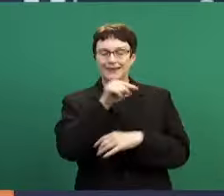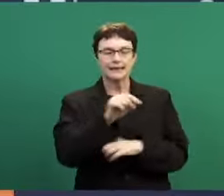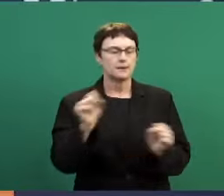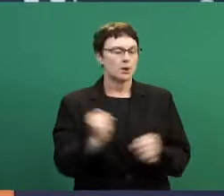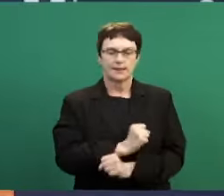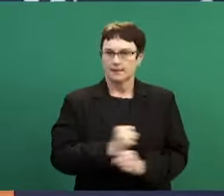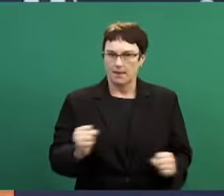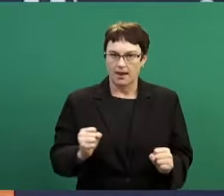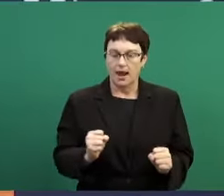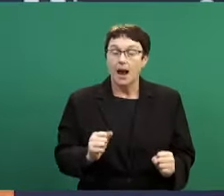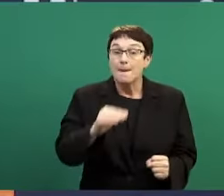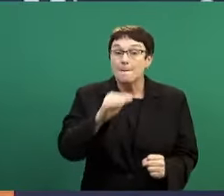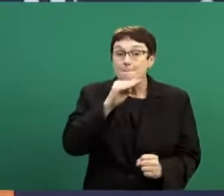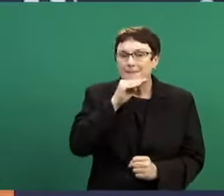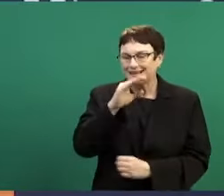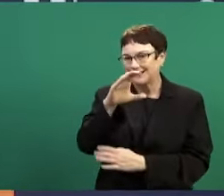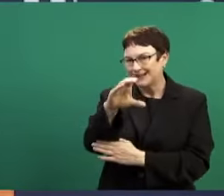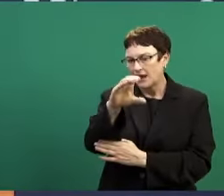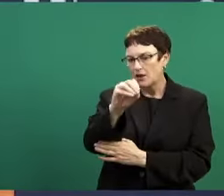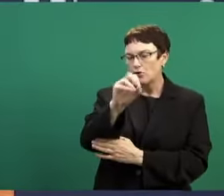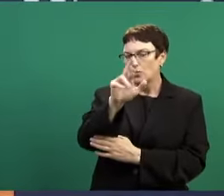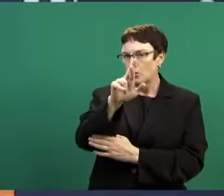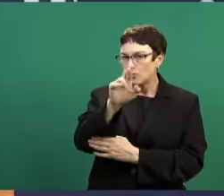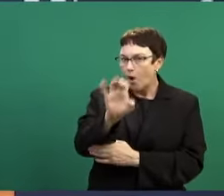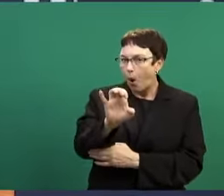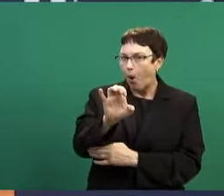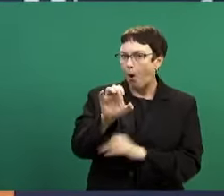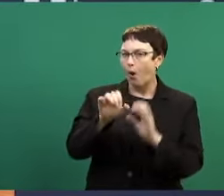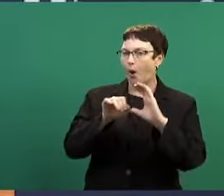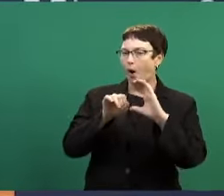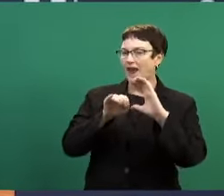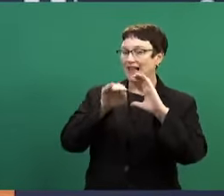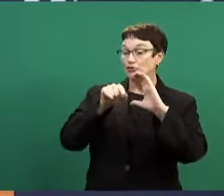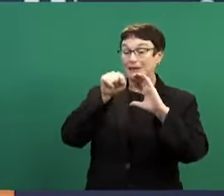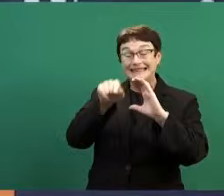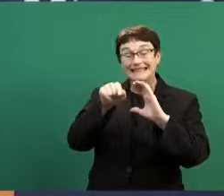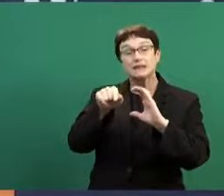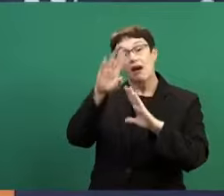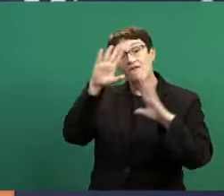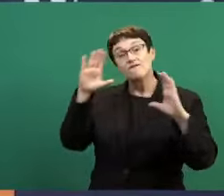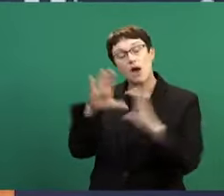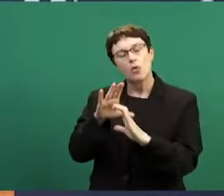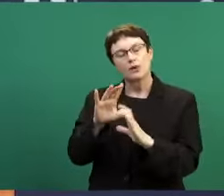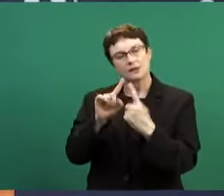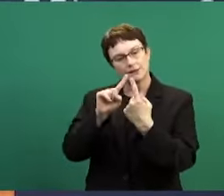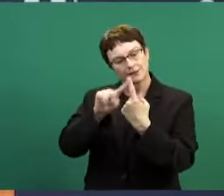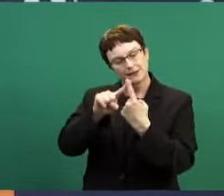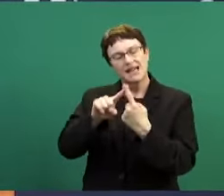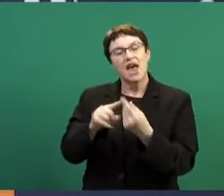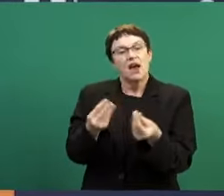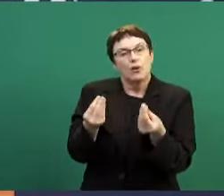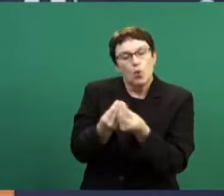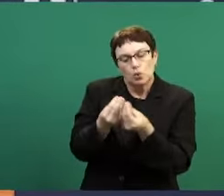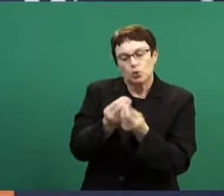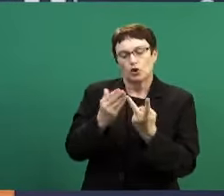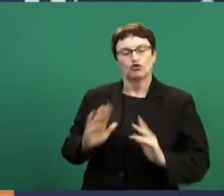shown that core inflation has declined this year and that it will remain around the midpoint of